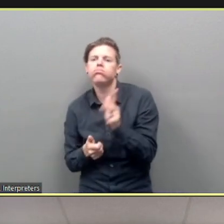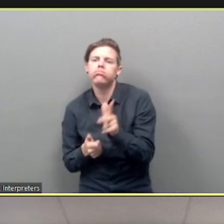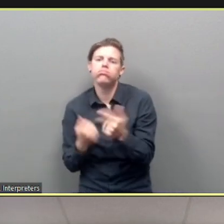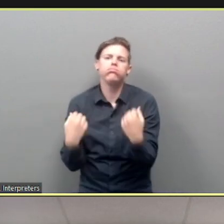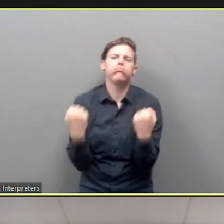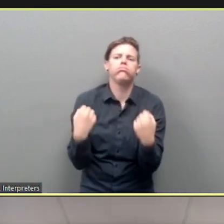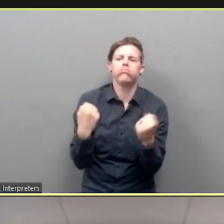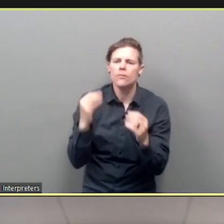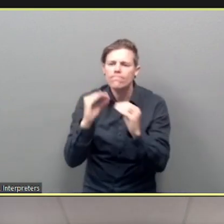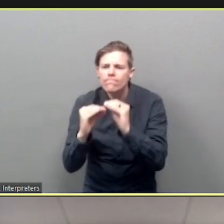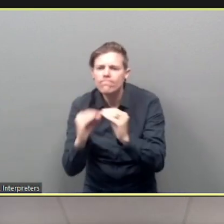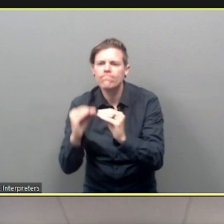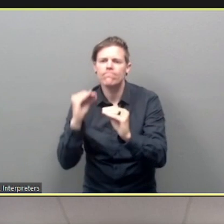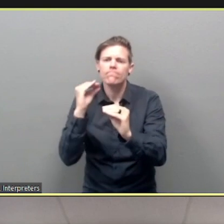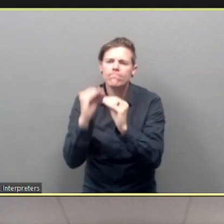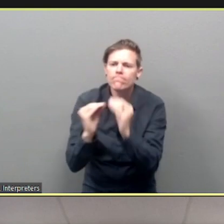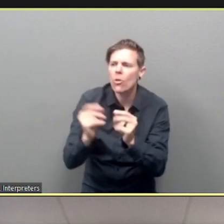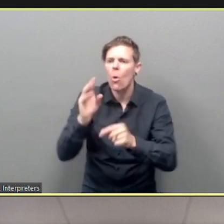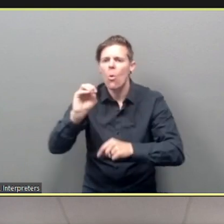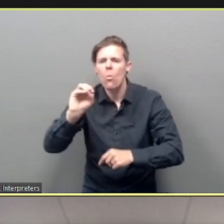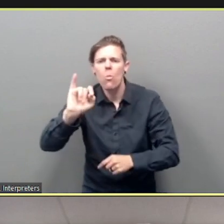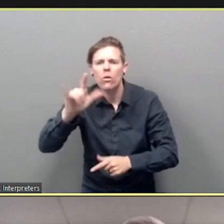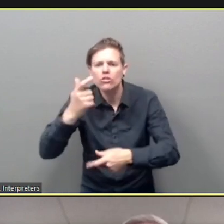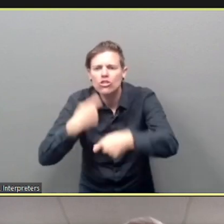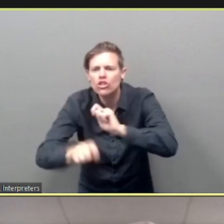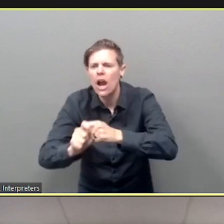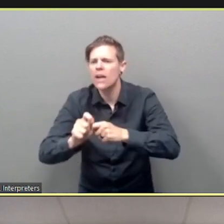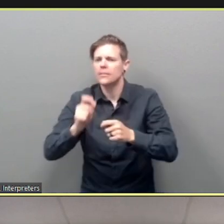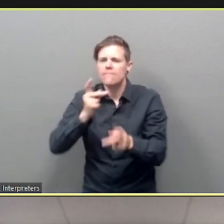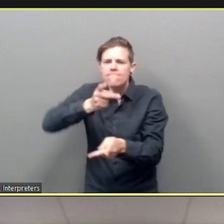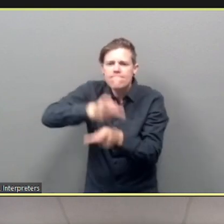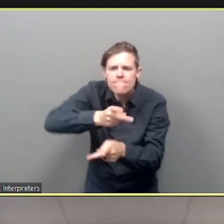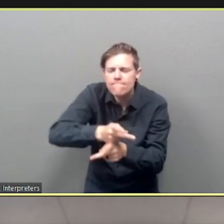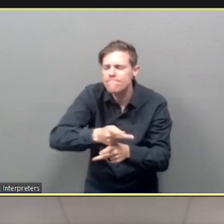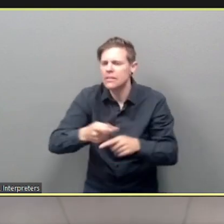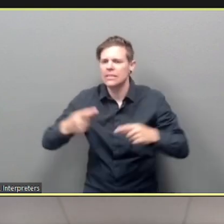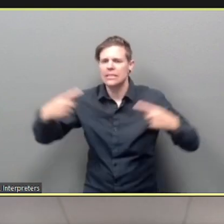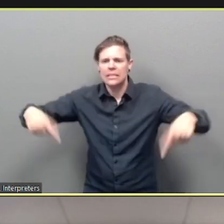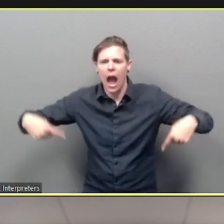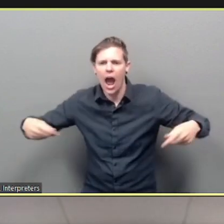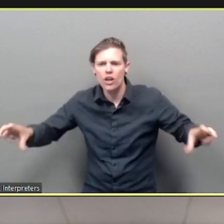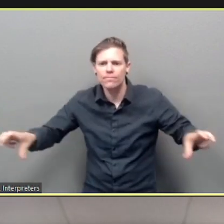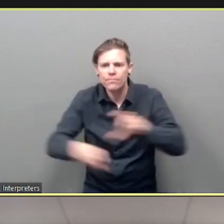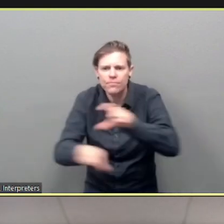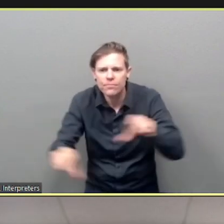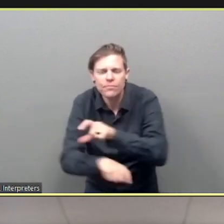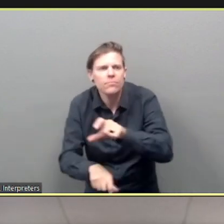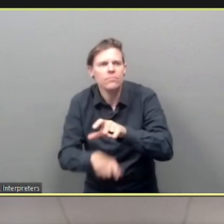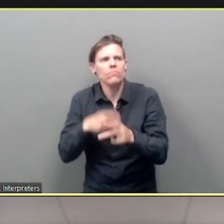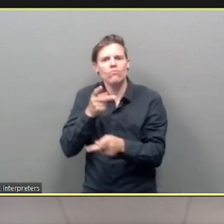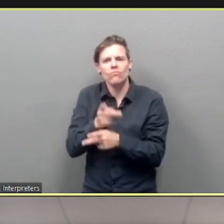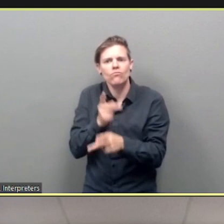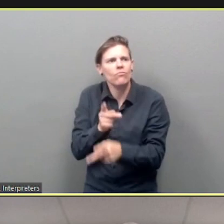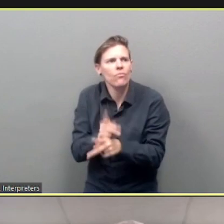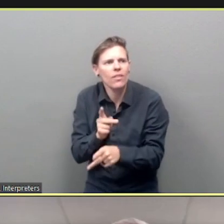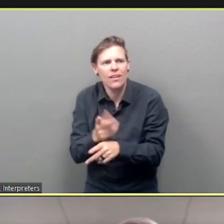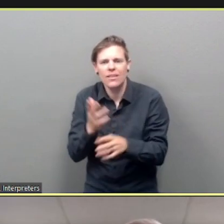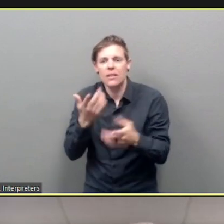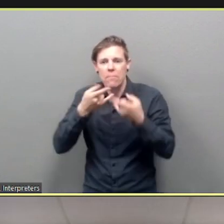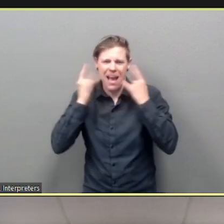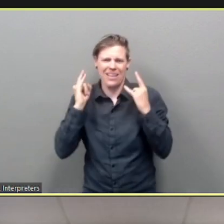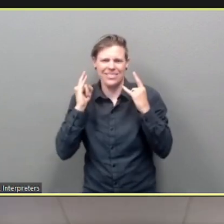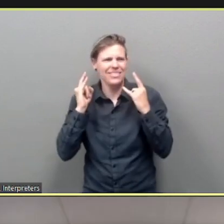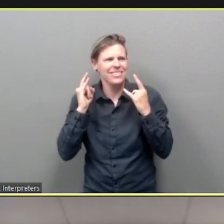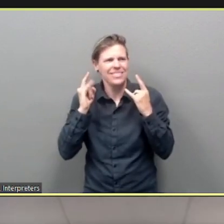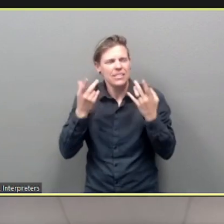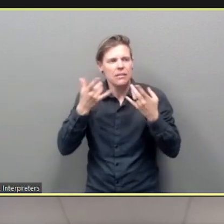your tires and things like that. And saying that masks aren't effective because New Mexico has high case counts would be like going